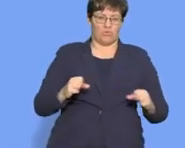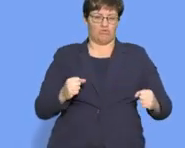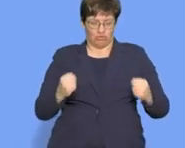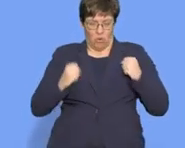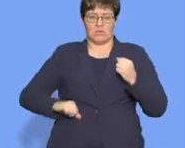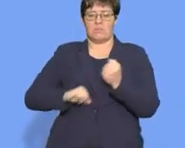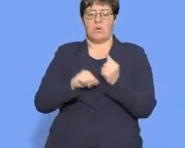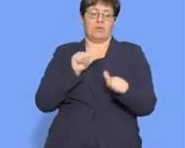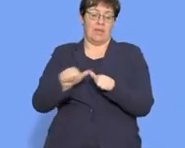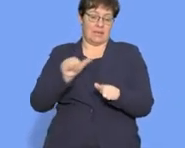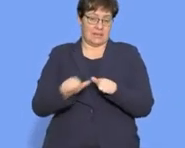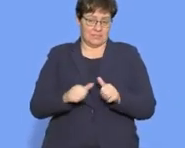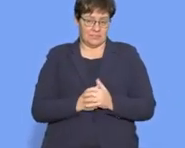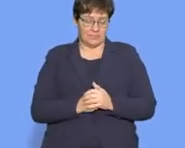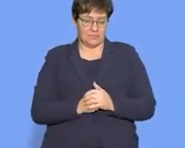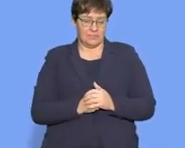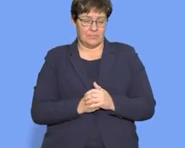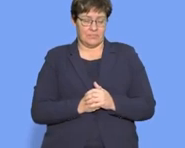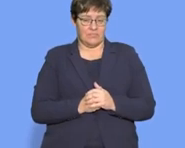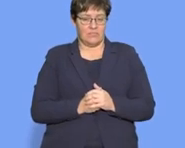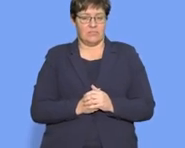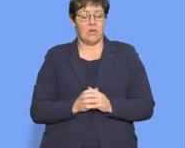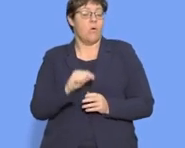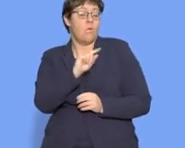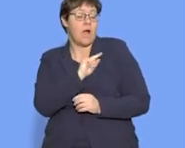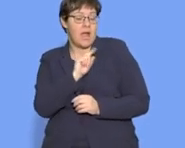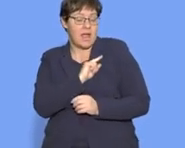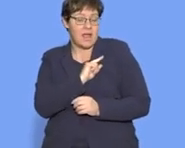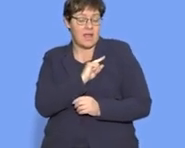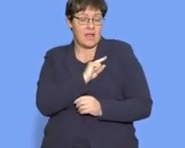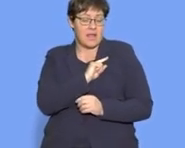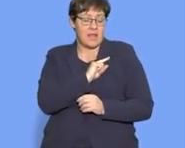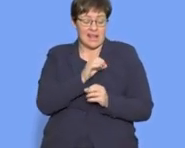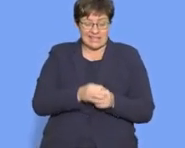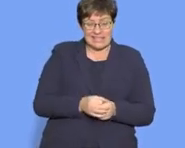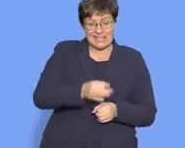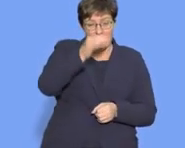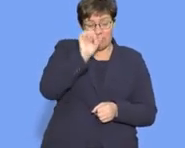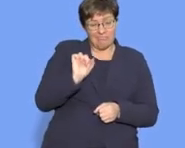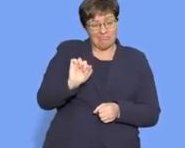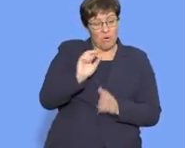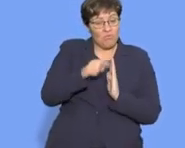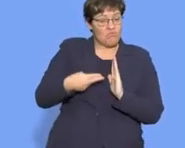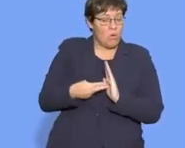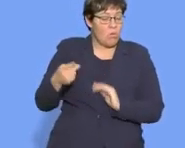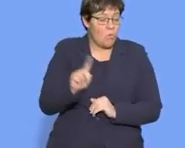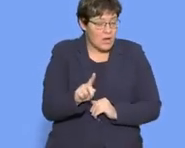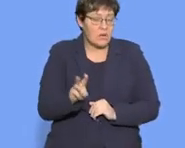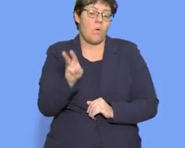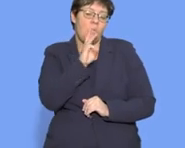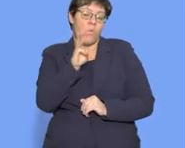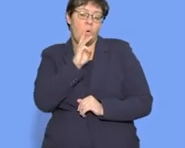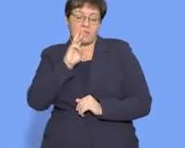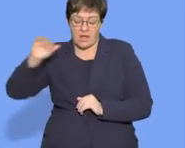better job of support. Then, because one of the functions of the stem is